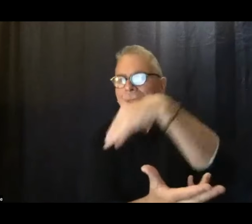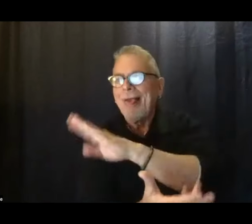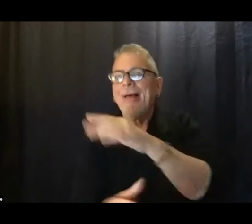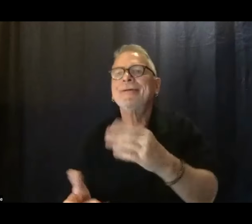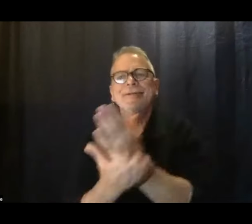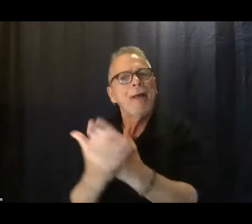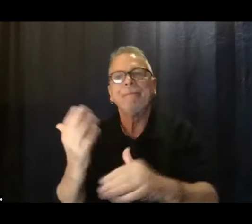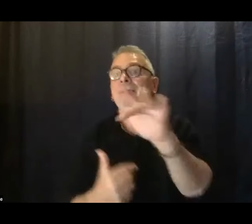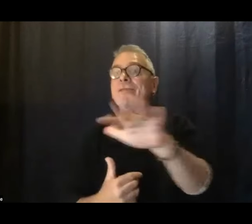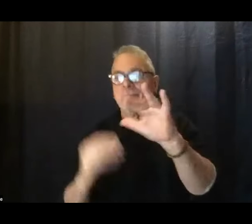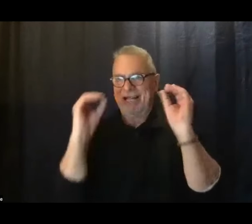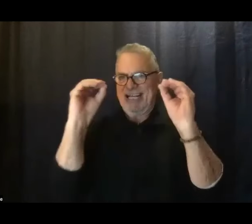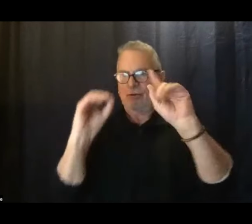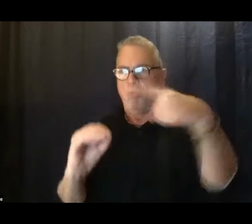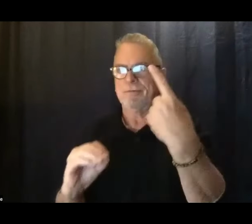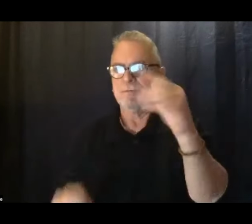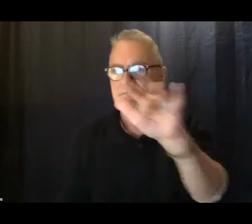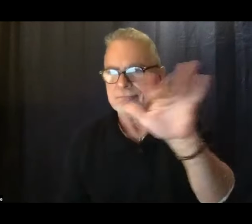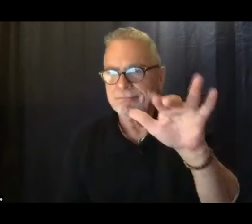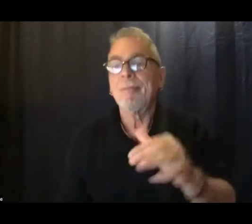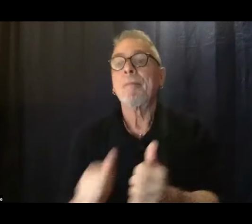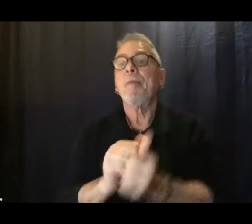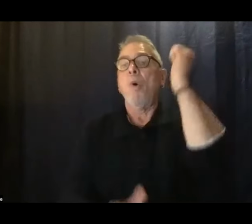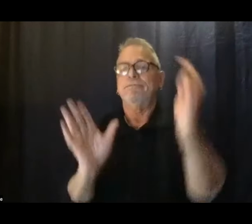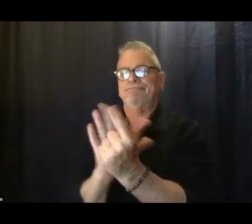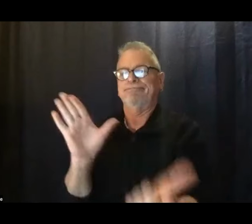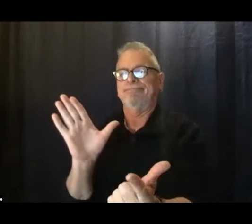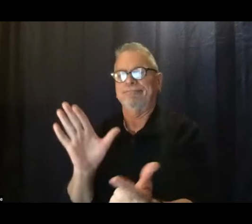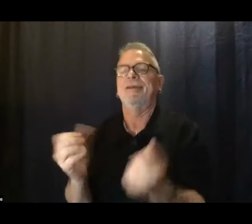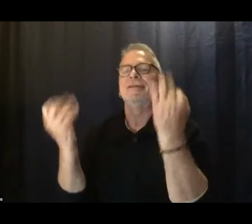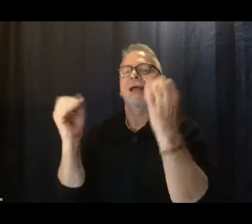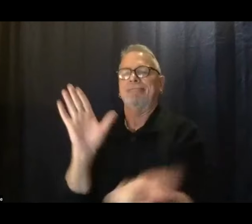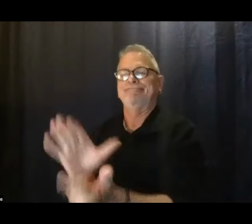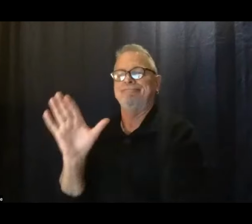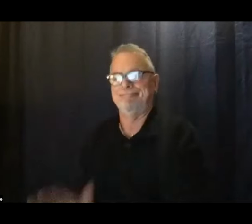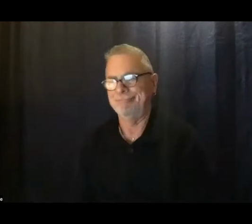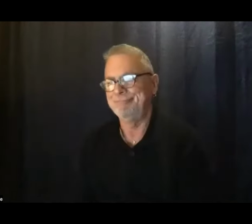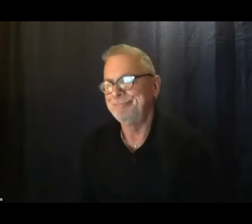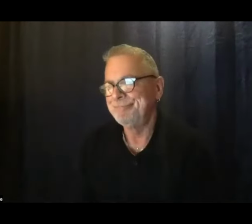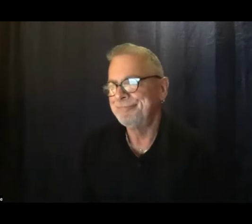a lot of fluctuations within the